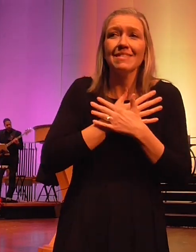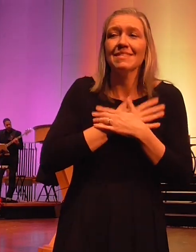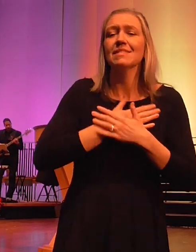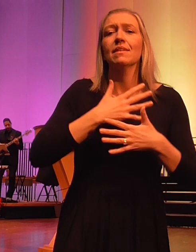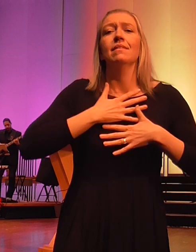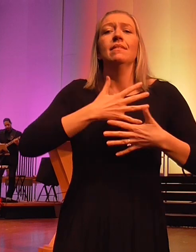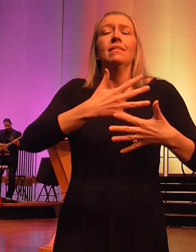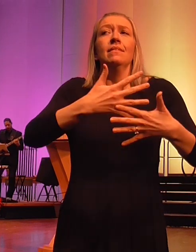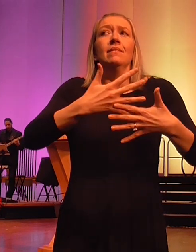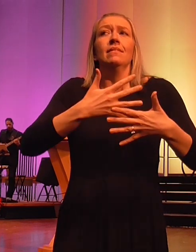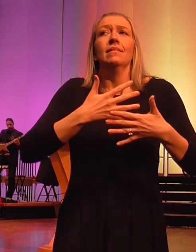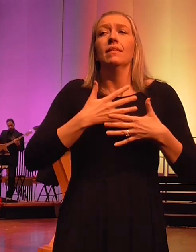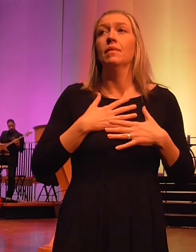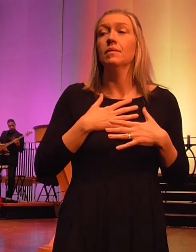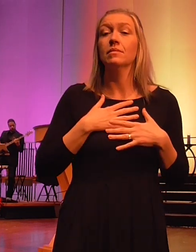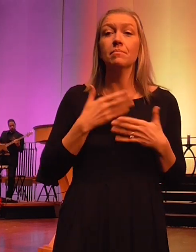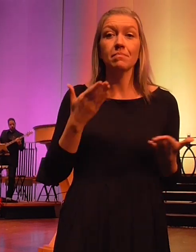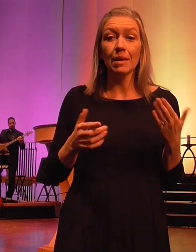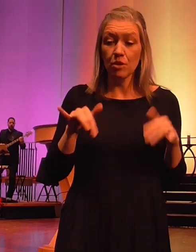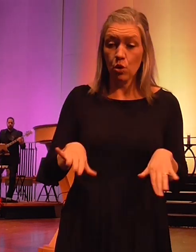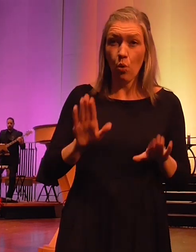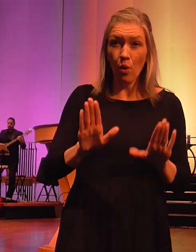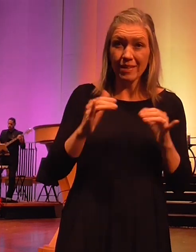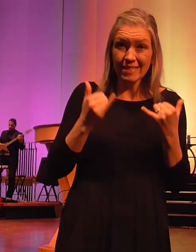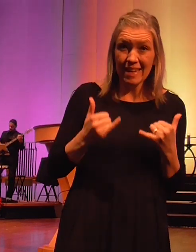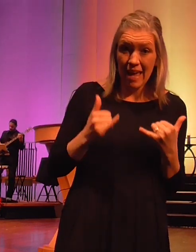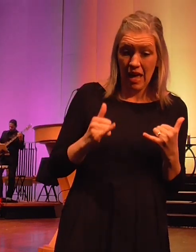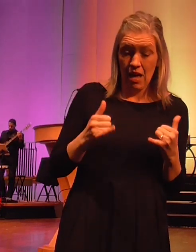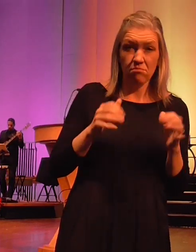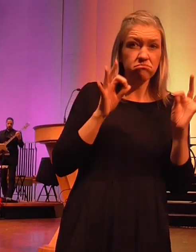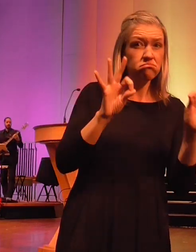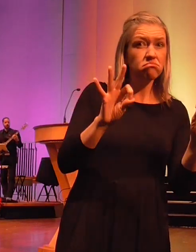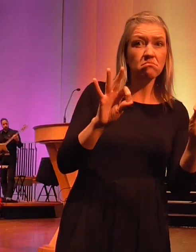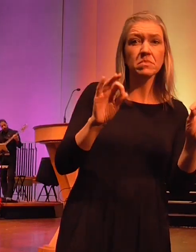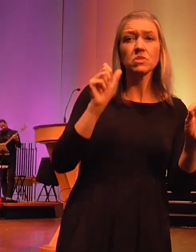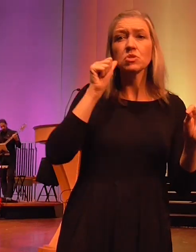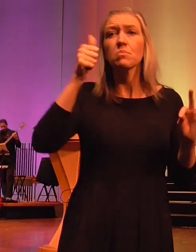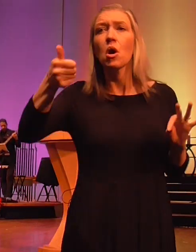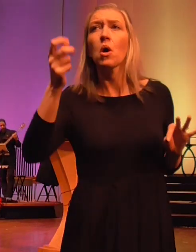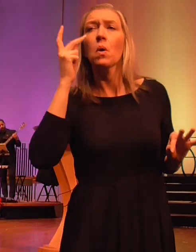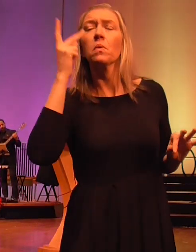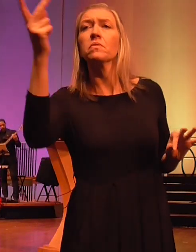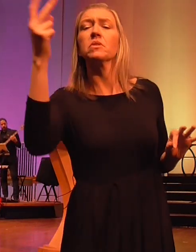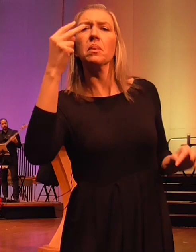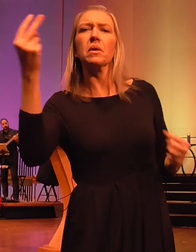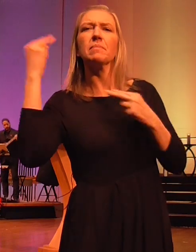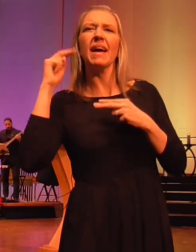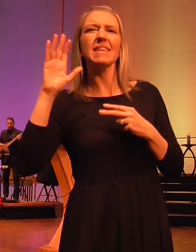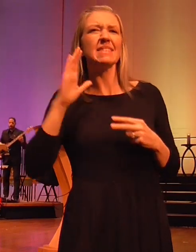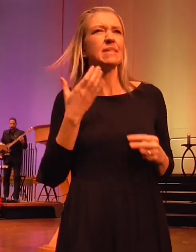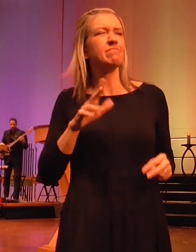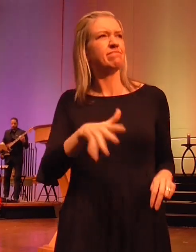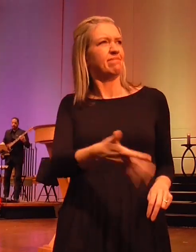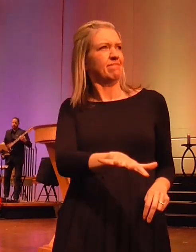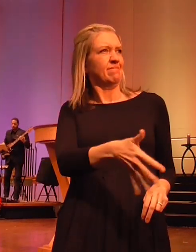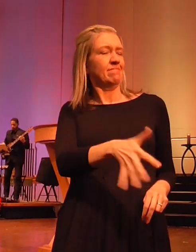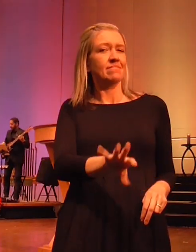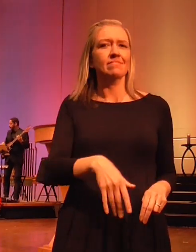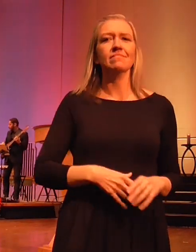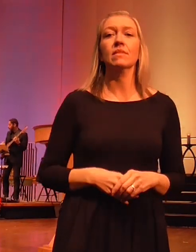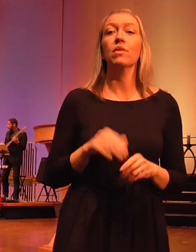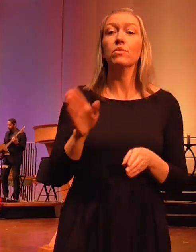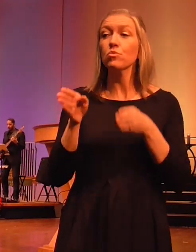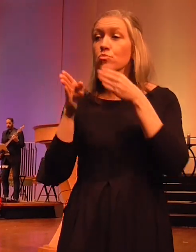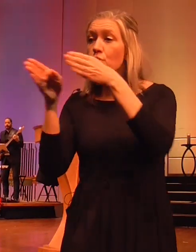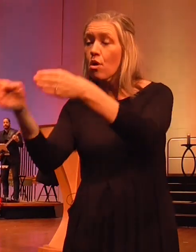your breath. And may the best of your todays be the worst of your tomorrows. Oh, and